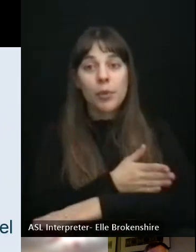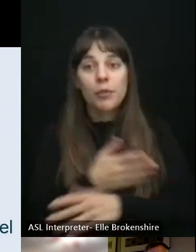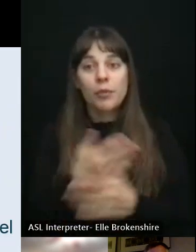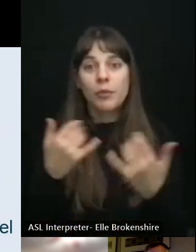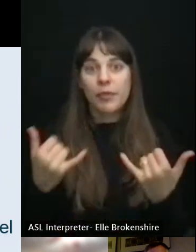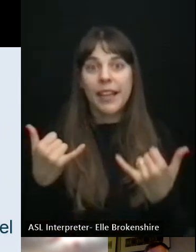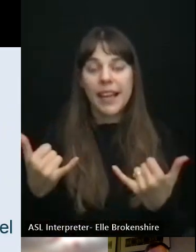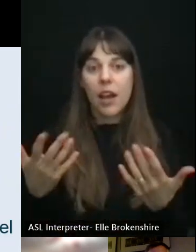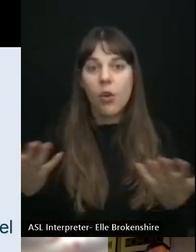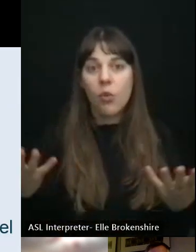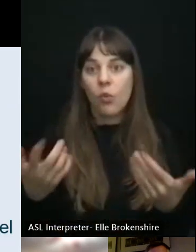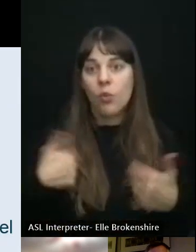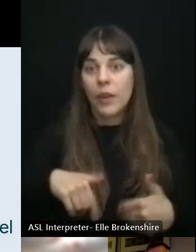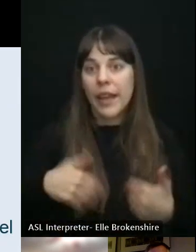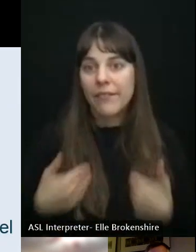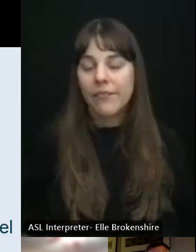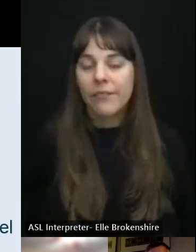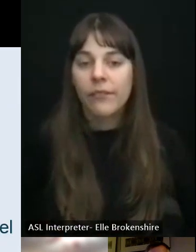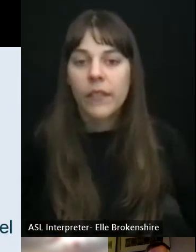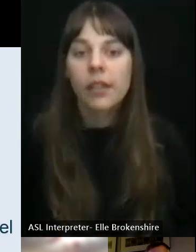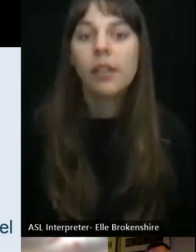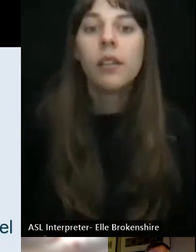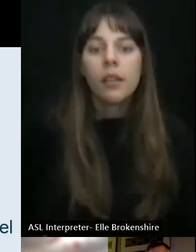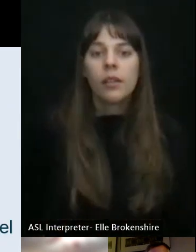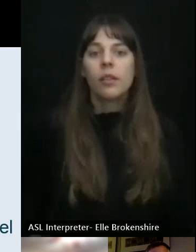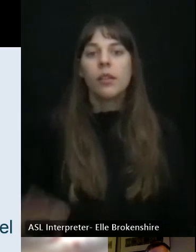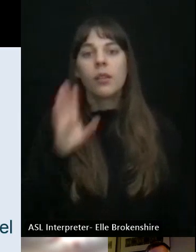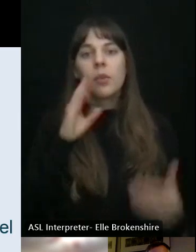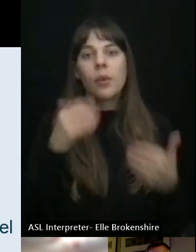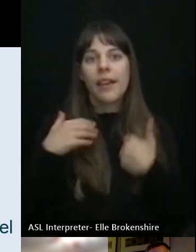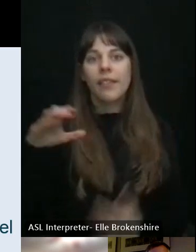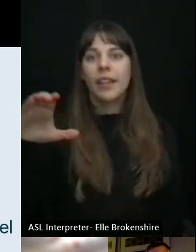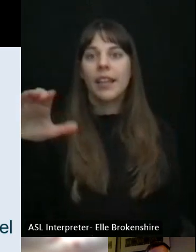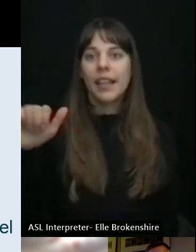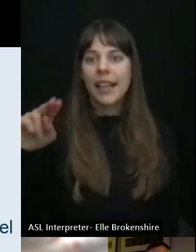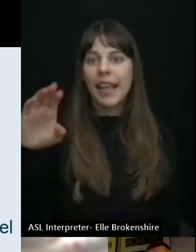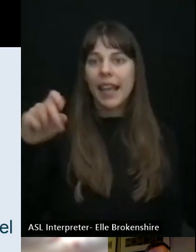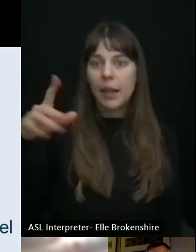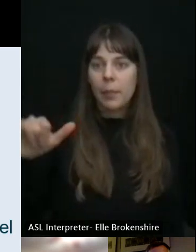out there. There will be a canopy with glass and